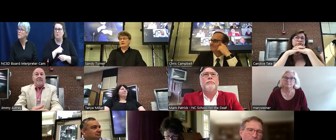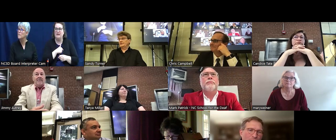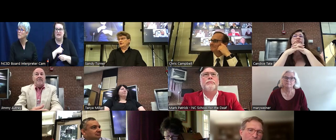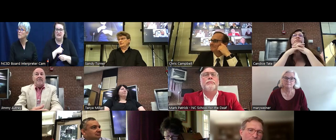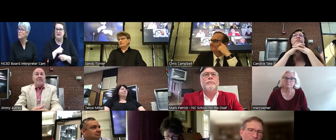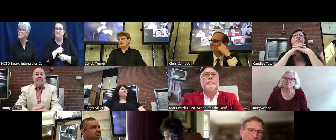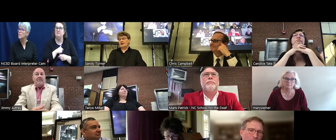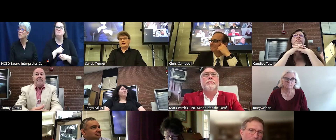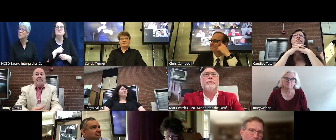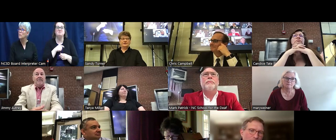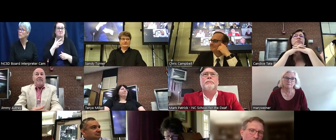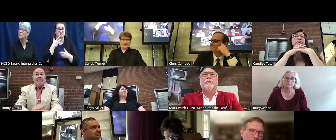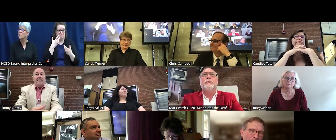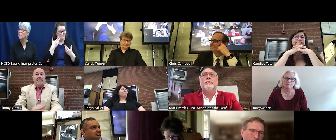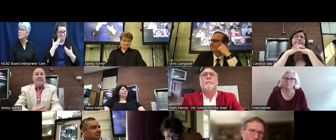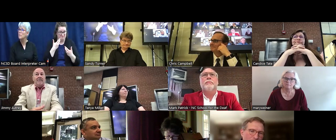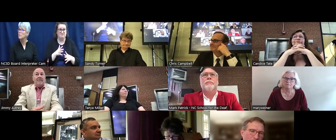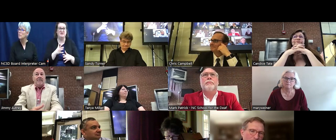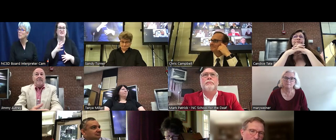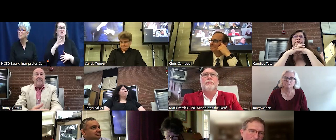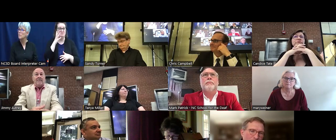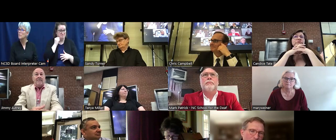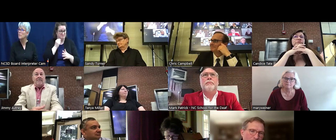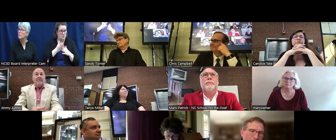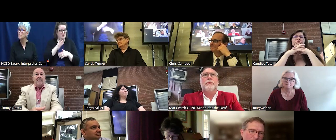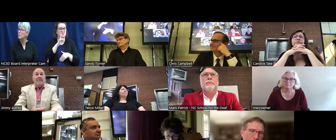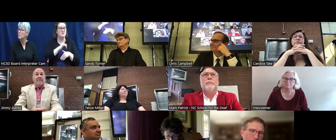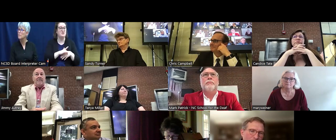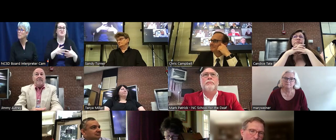We've been there and done that.